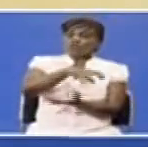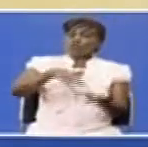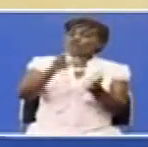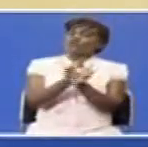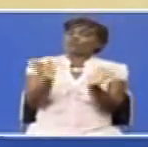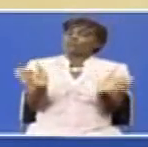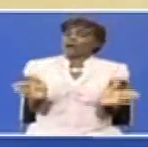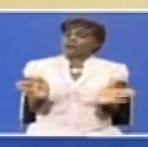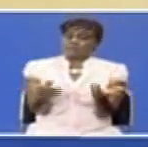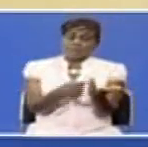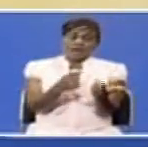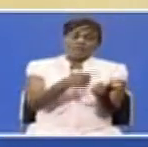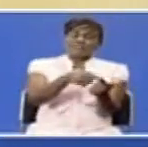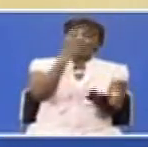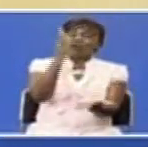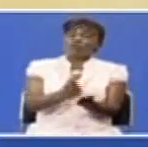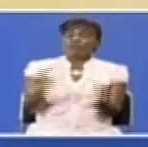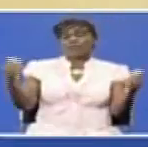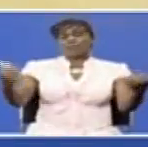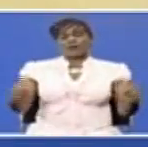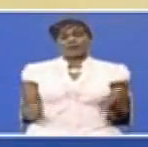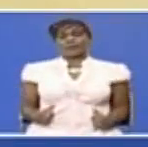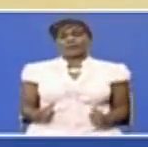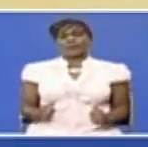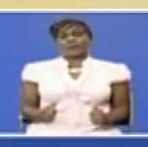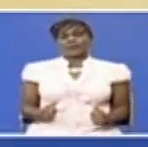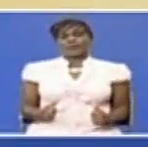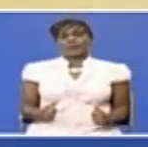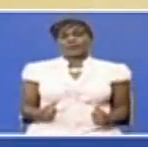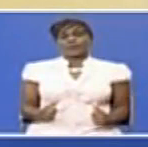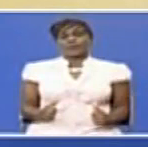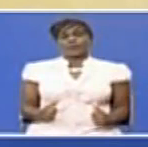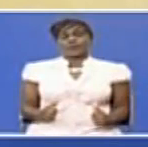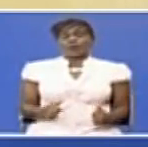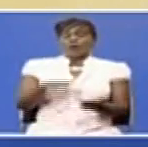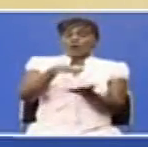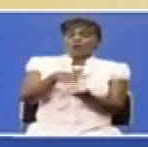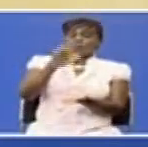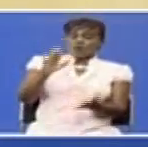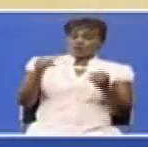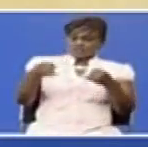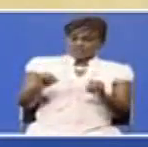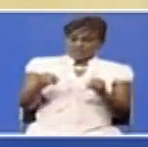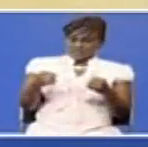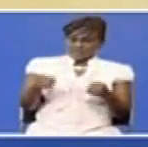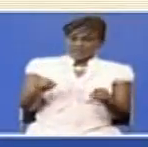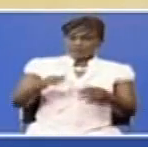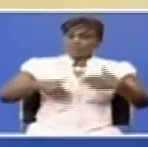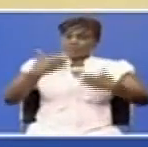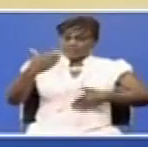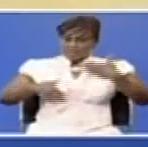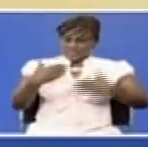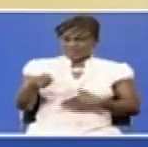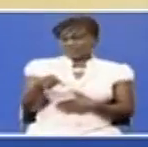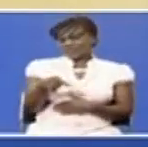public with figures which are not substantiated. This is what it is. So the more they try to explain, the more